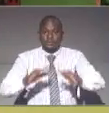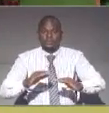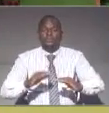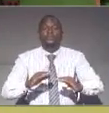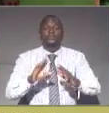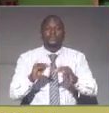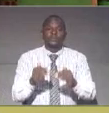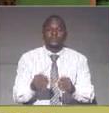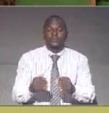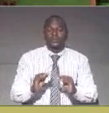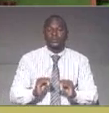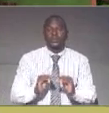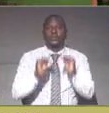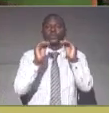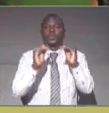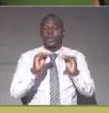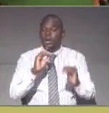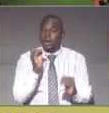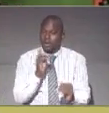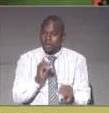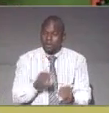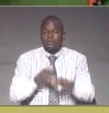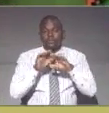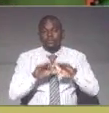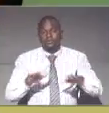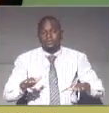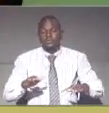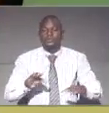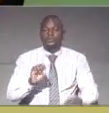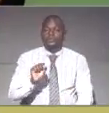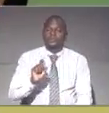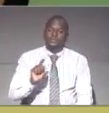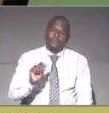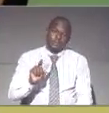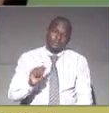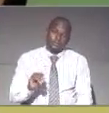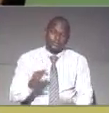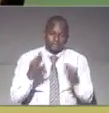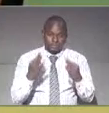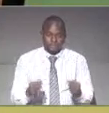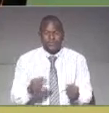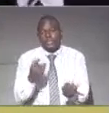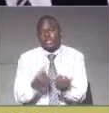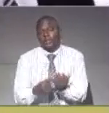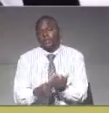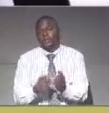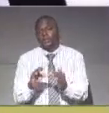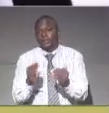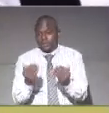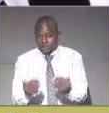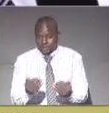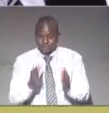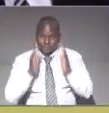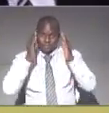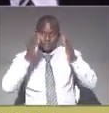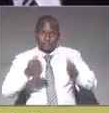brand into a trusted brand and is a market leader of steel and plastic construction products in Uganda. So now the focus